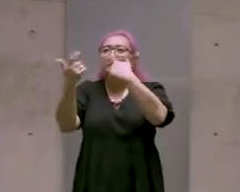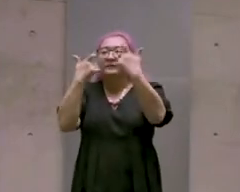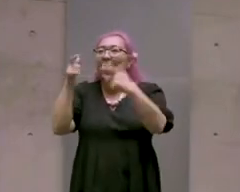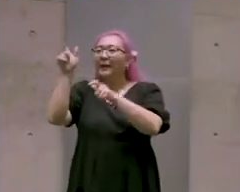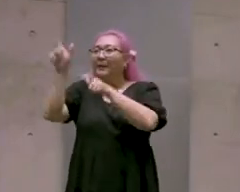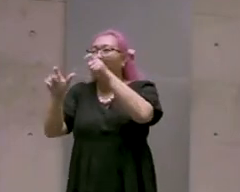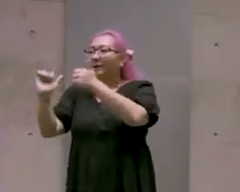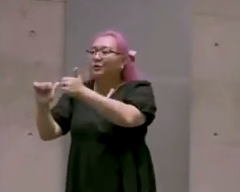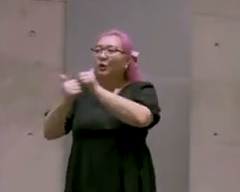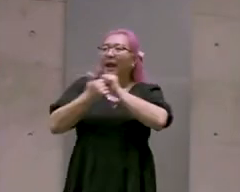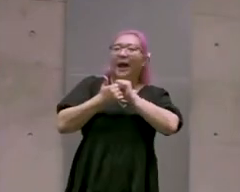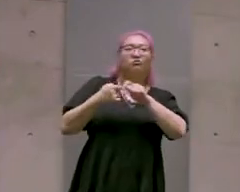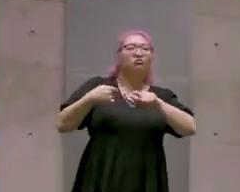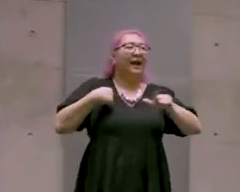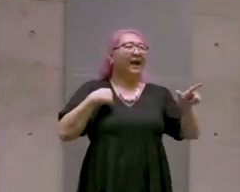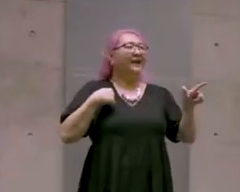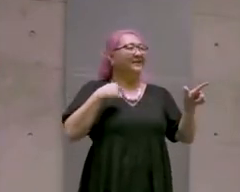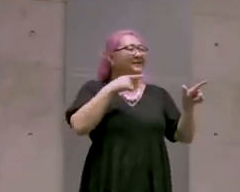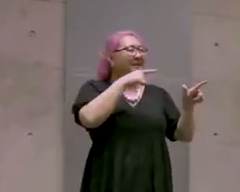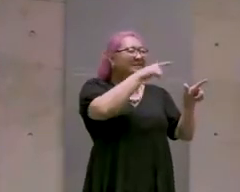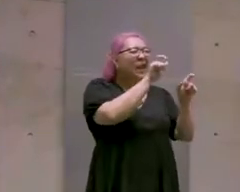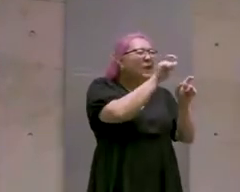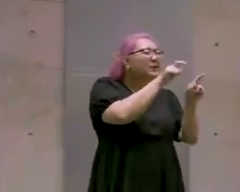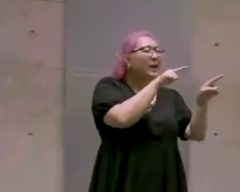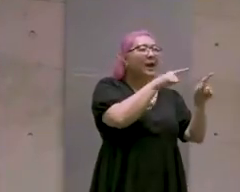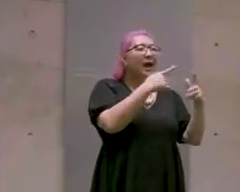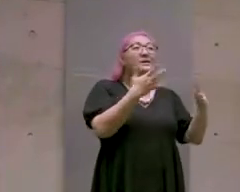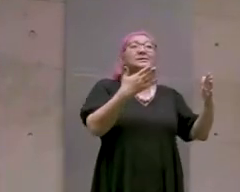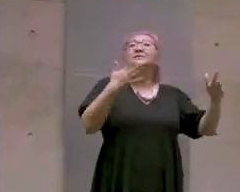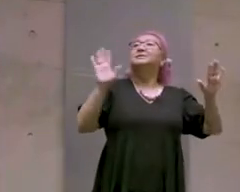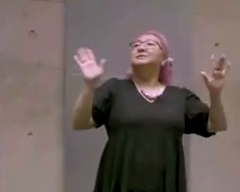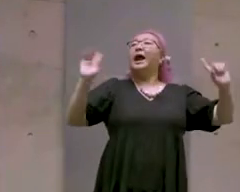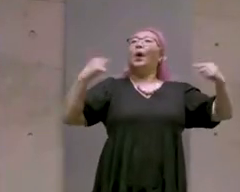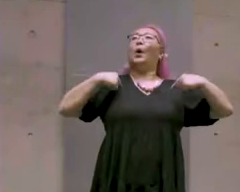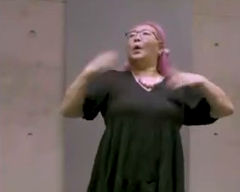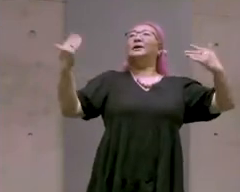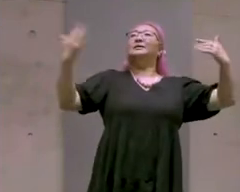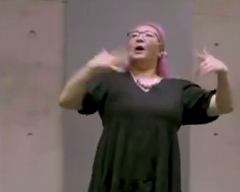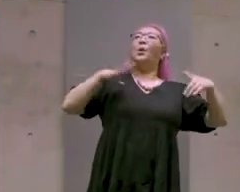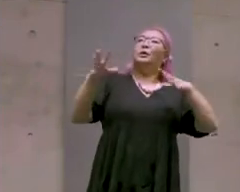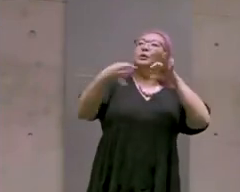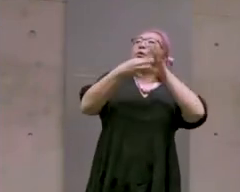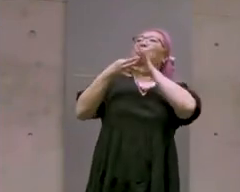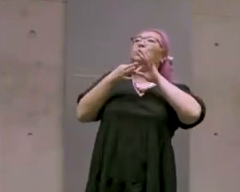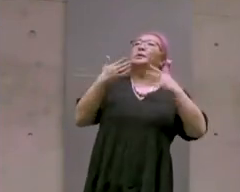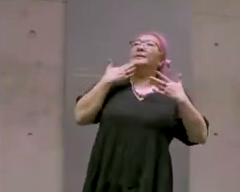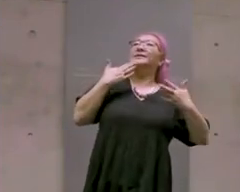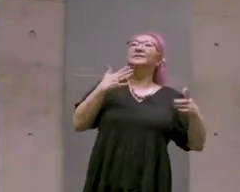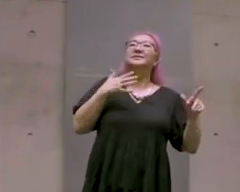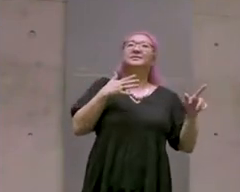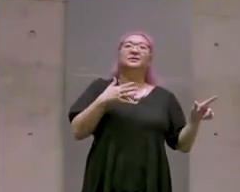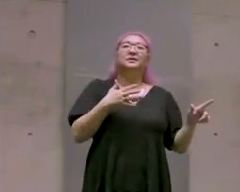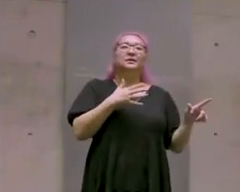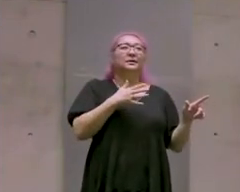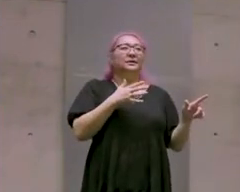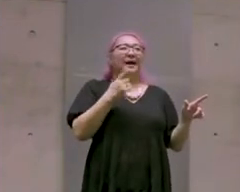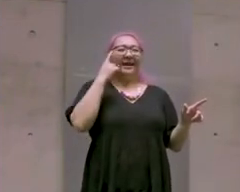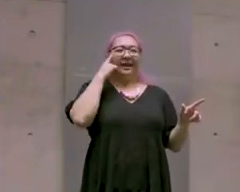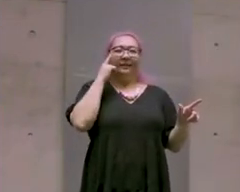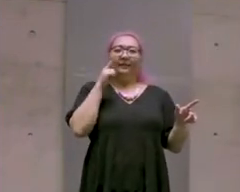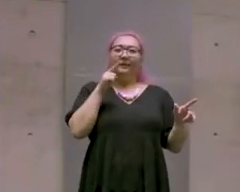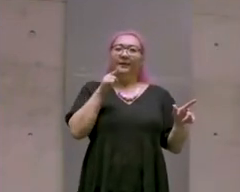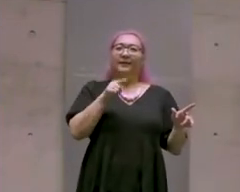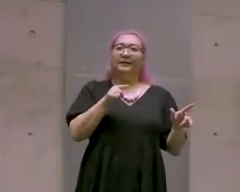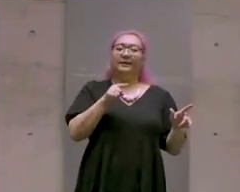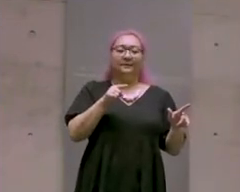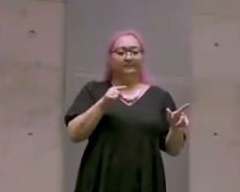didn't realize that's the cry it was putting out into the universe when I made it. And I think that's what would be interesting about a sequel to Thomas Was